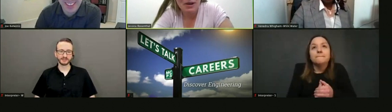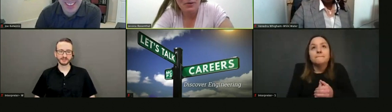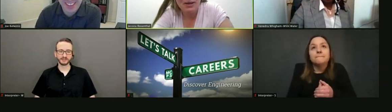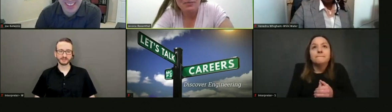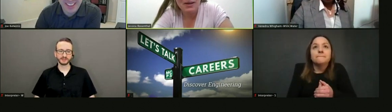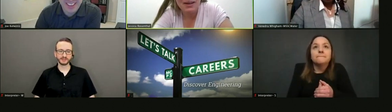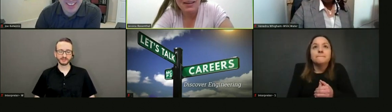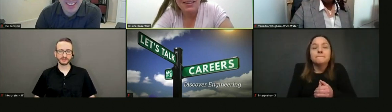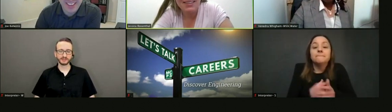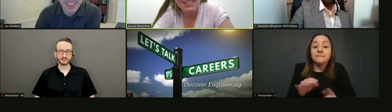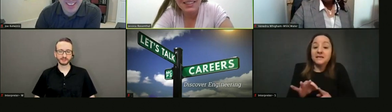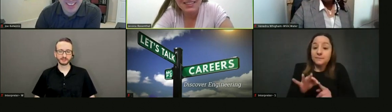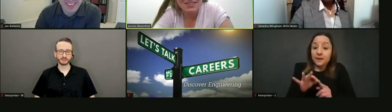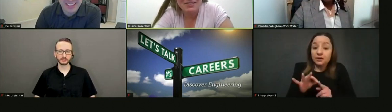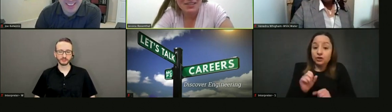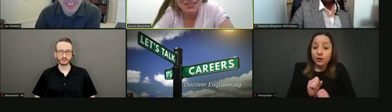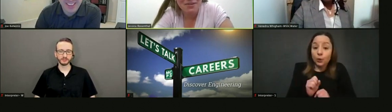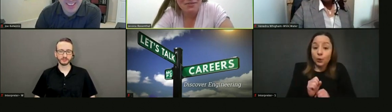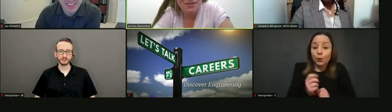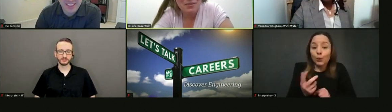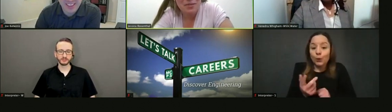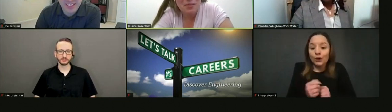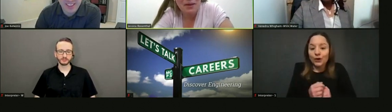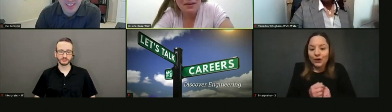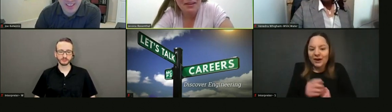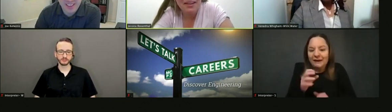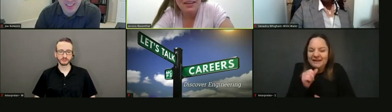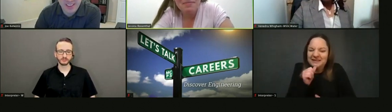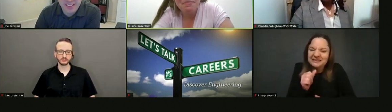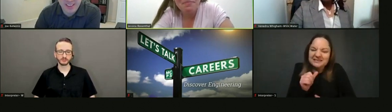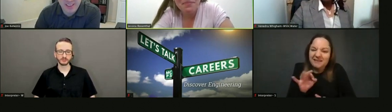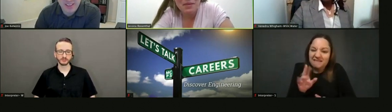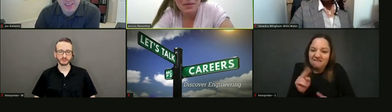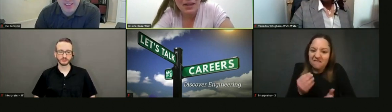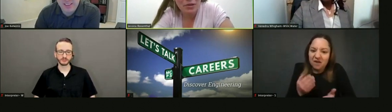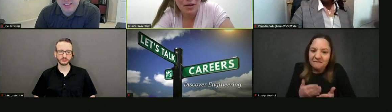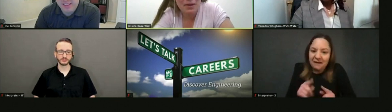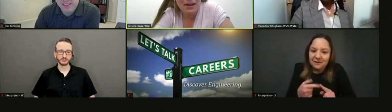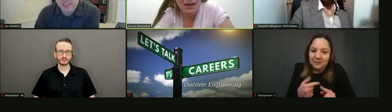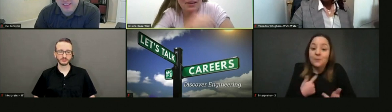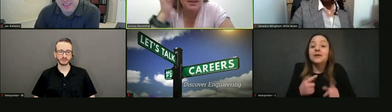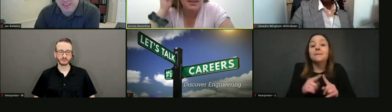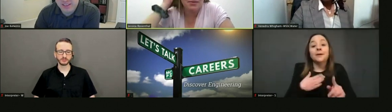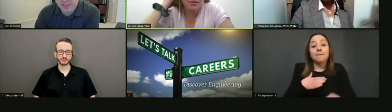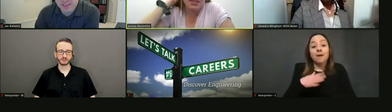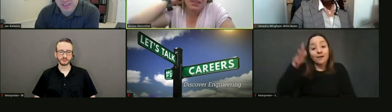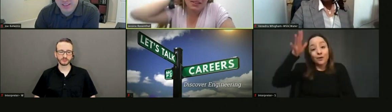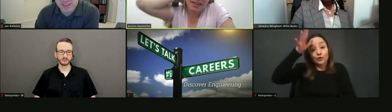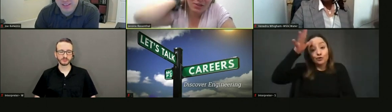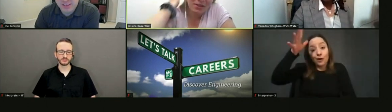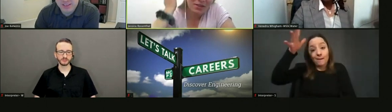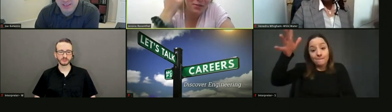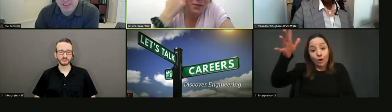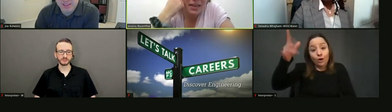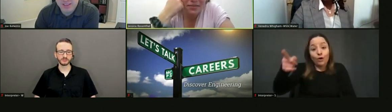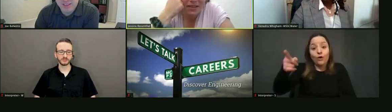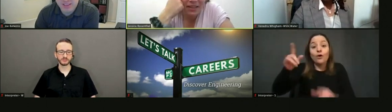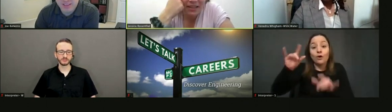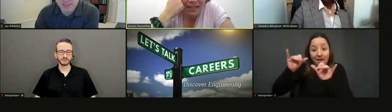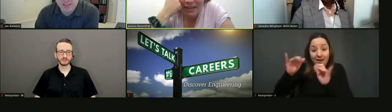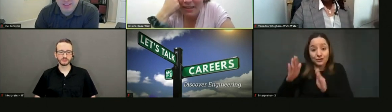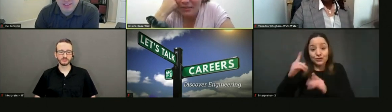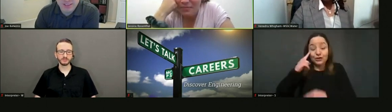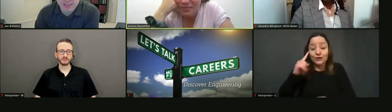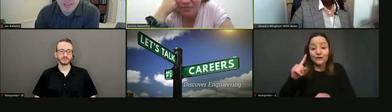I'd say, especially at work, this really isn't a fun fact about me, but my grandpa was an engineer for